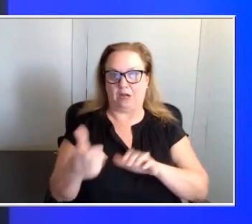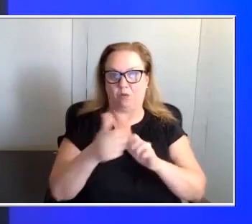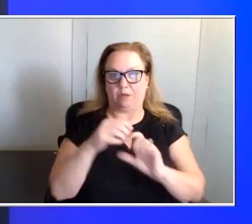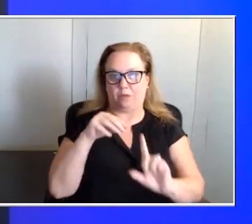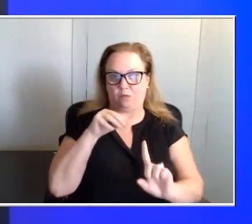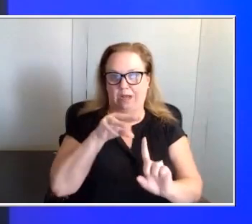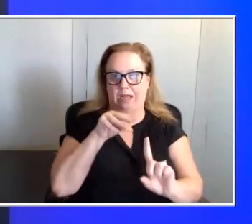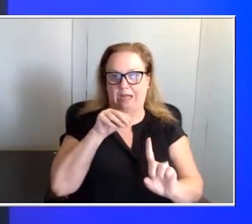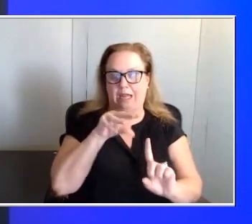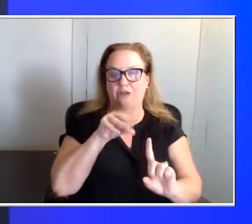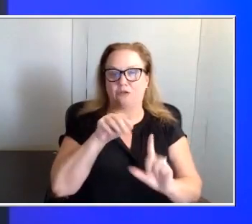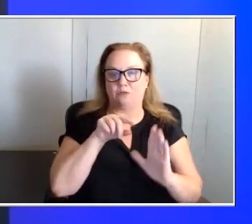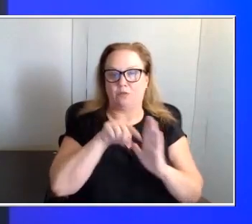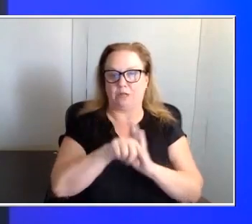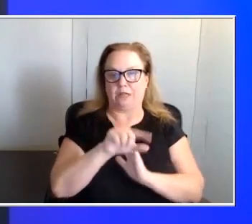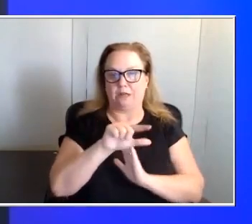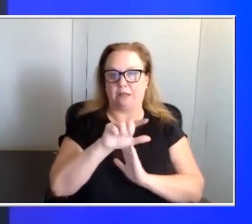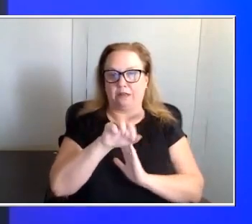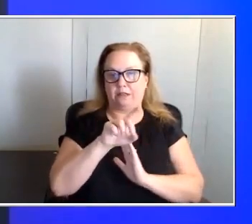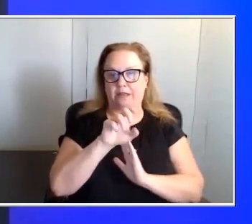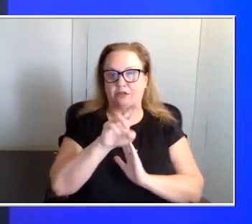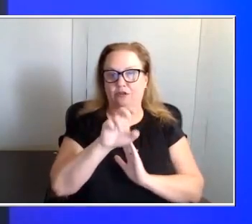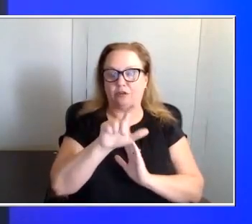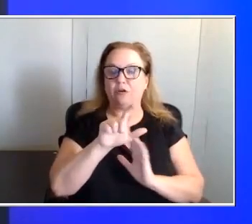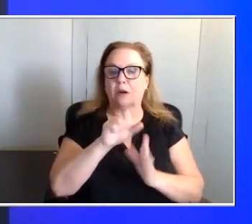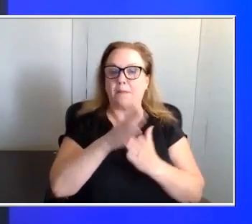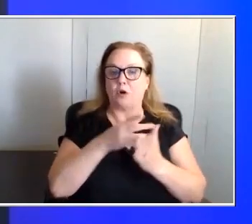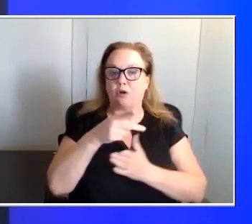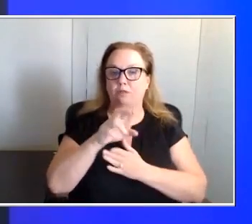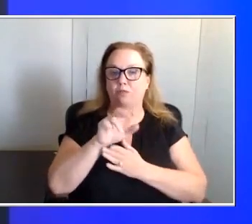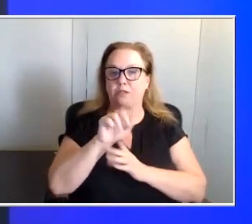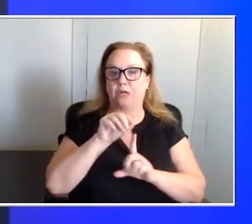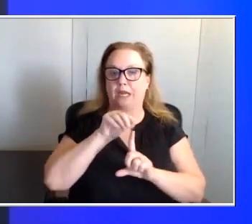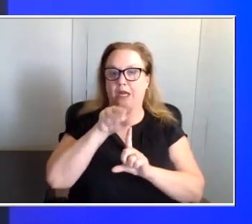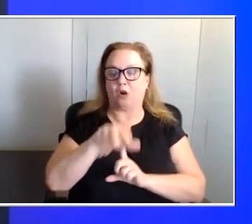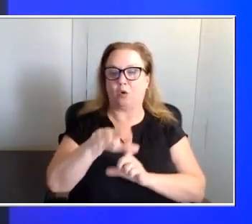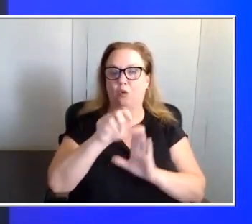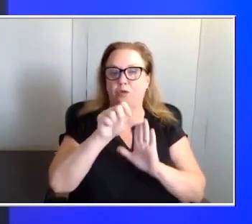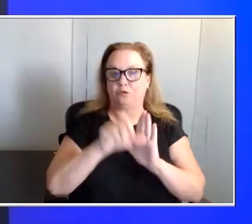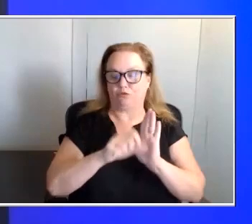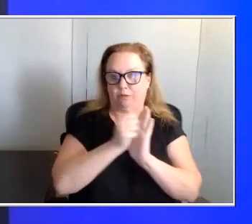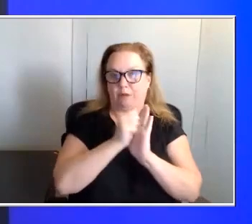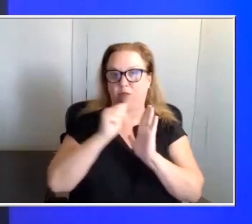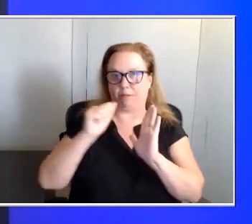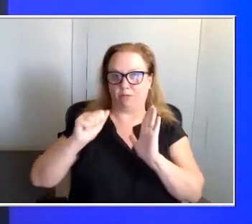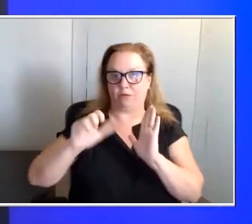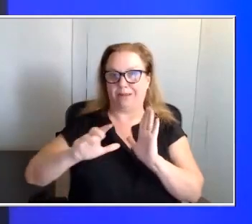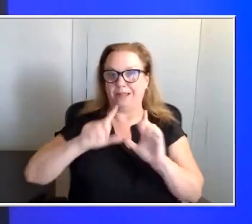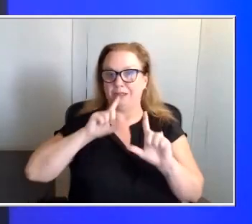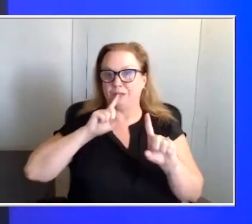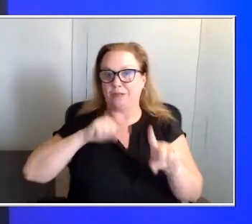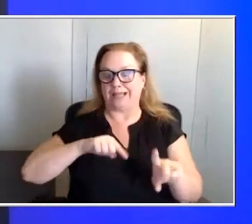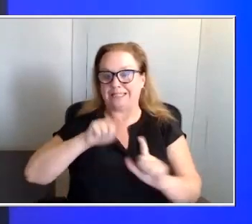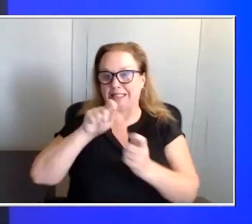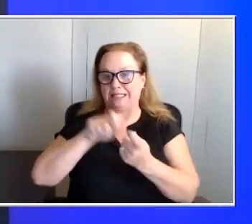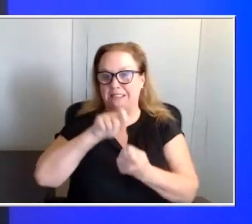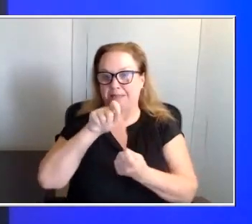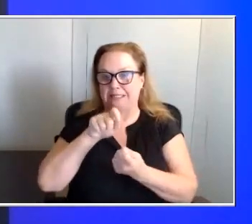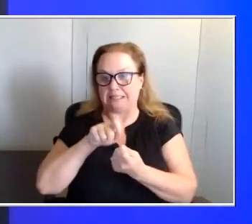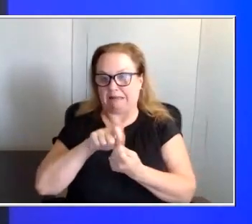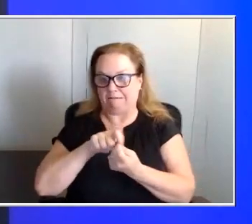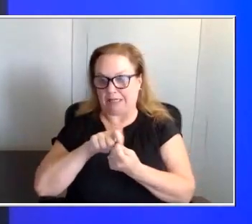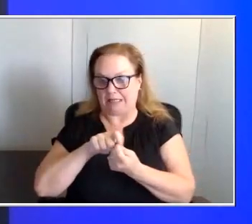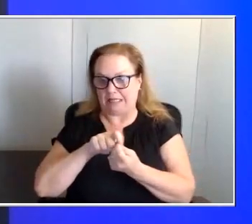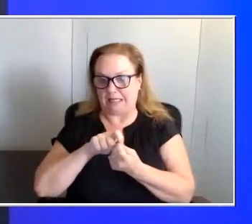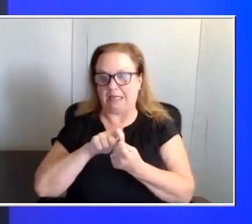radiation will kill the glandular part of the prostate, or with surgery, because it will be removed. So to answer the question very specifically, while there have